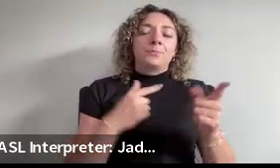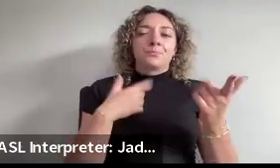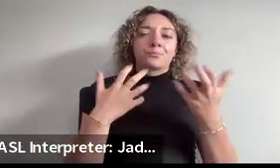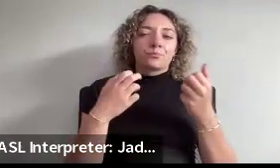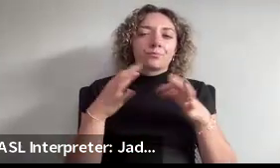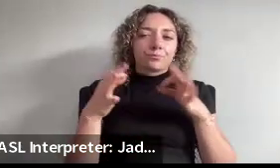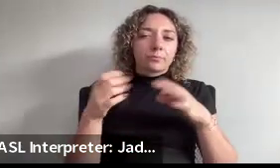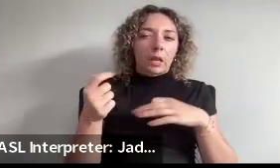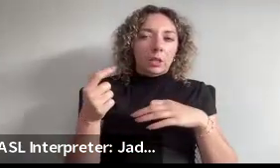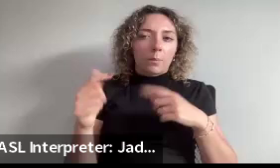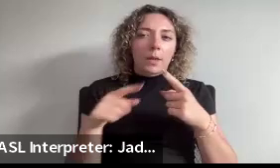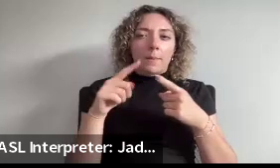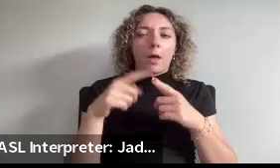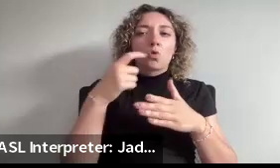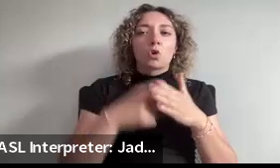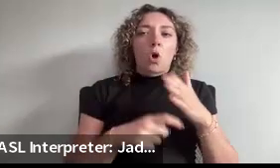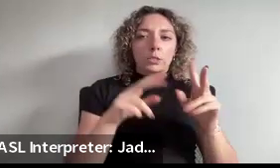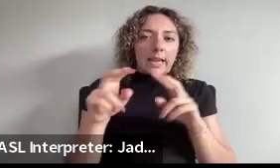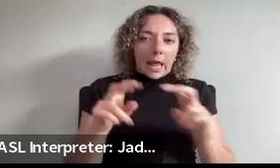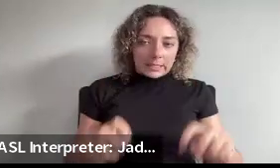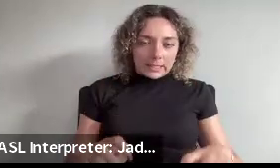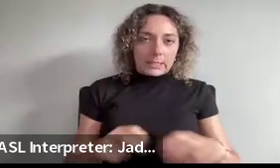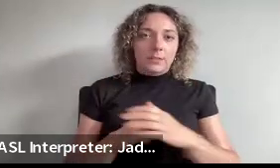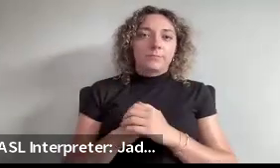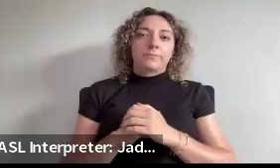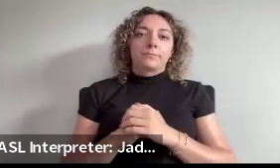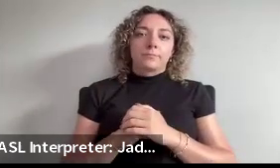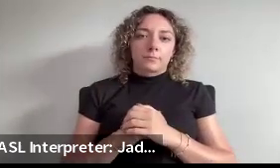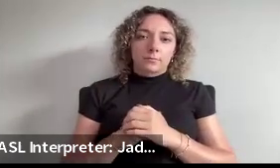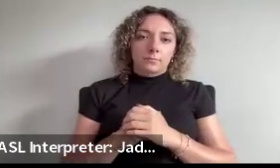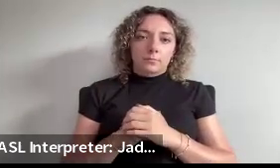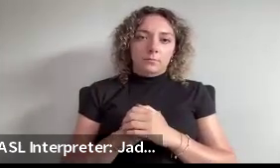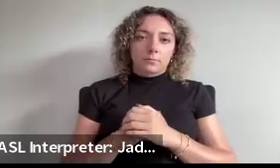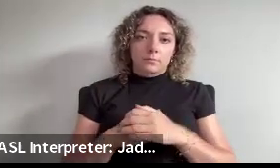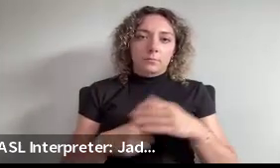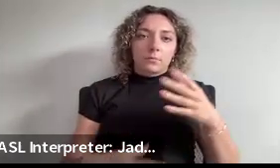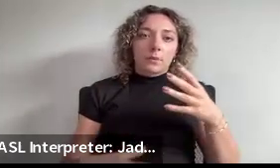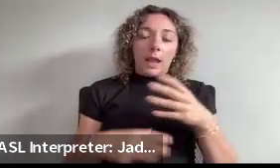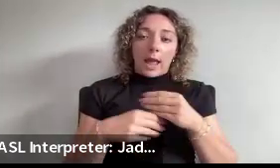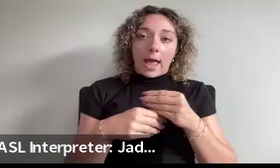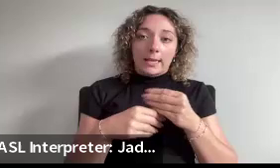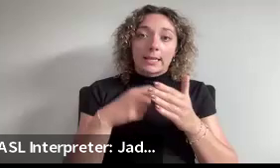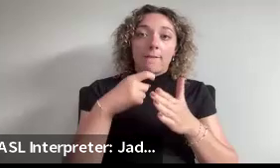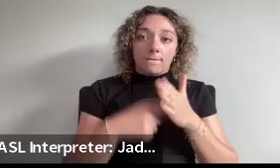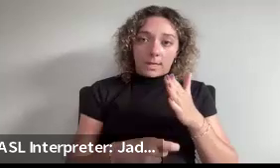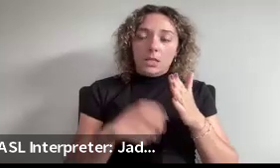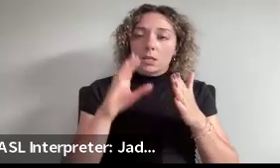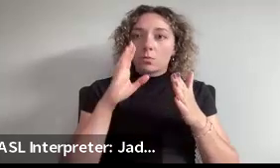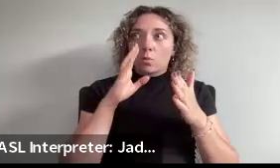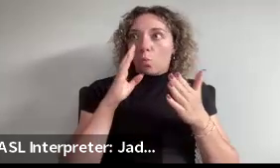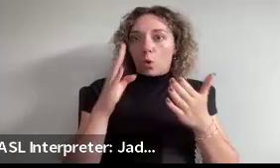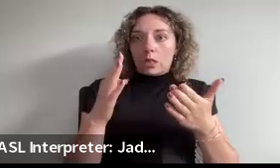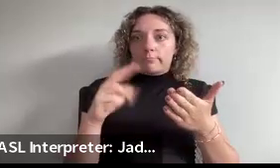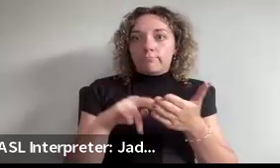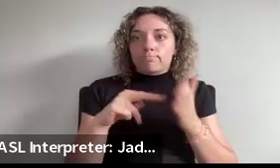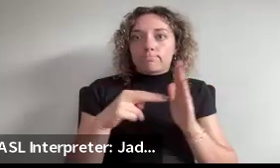bit about the cost analysis here. Adding a fee, of course, is going to add cost.